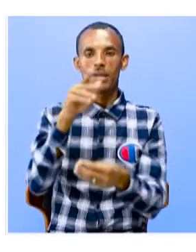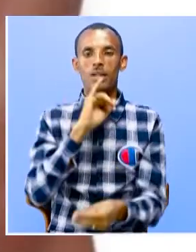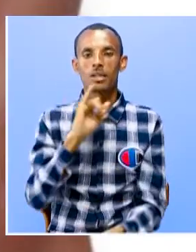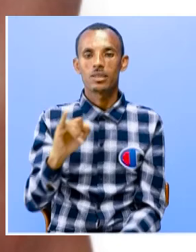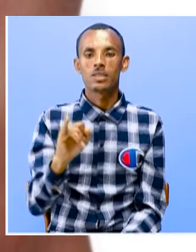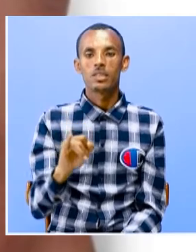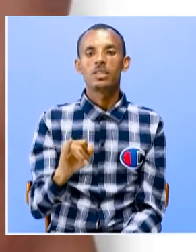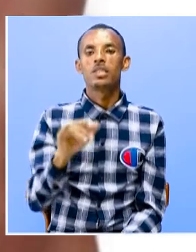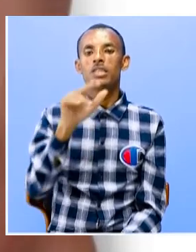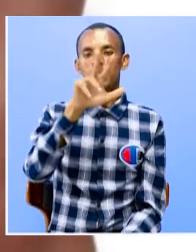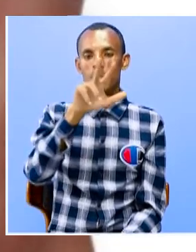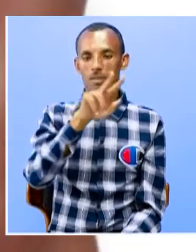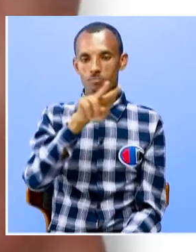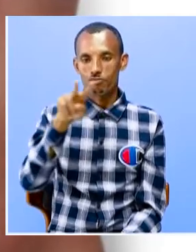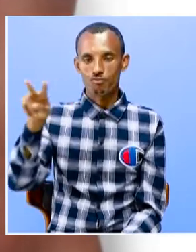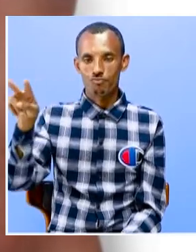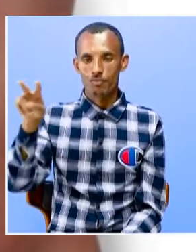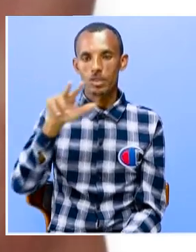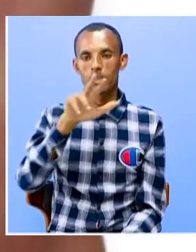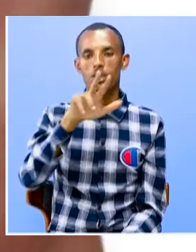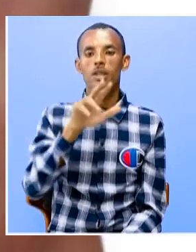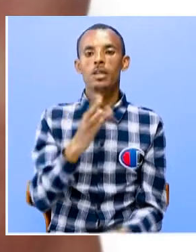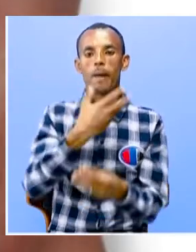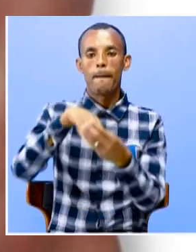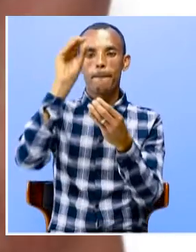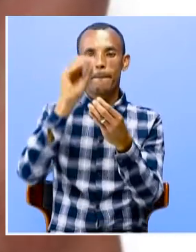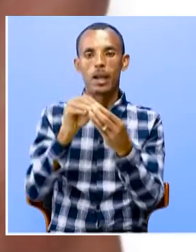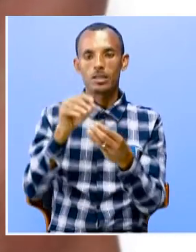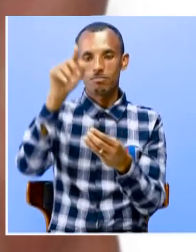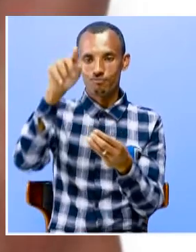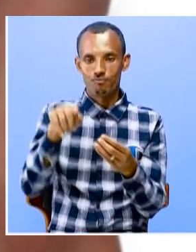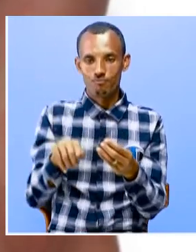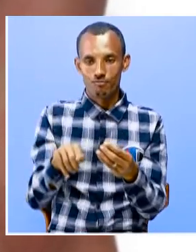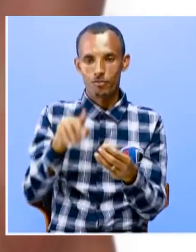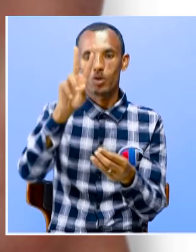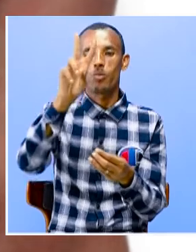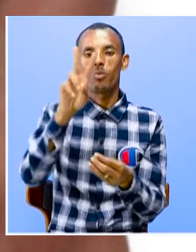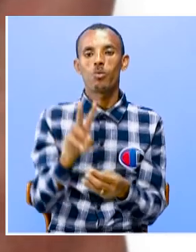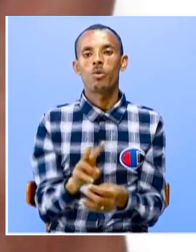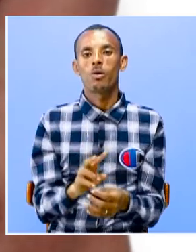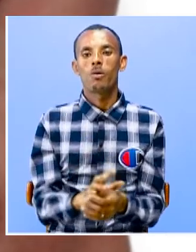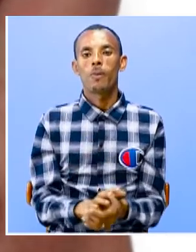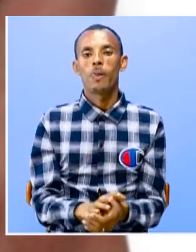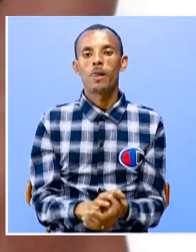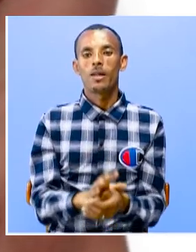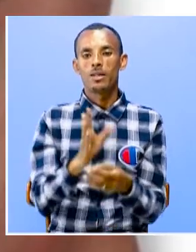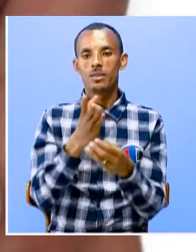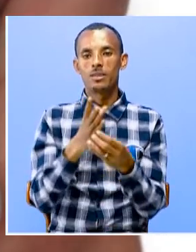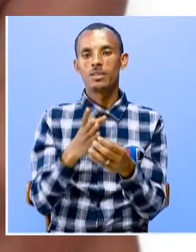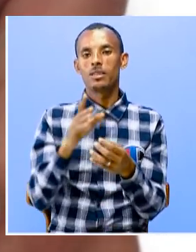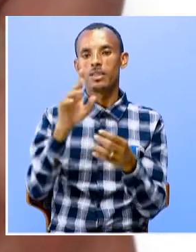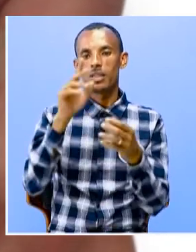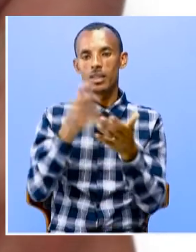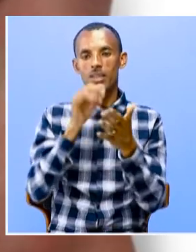this length is 3 units plus again this one is 2, assuming this is a